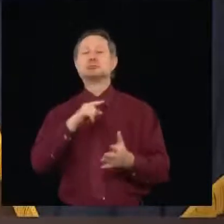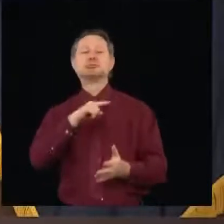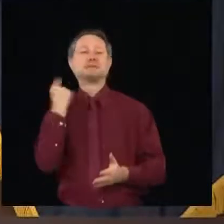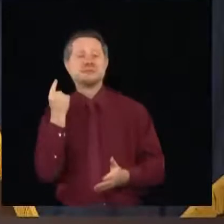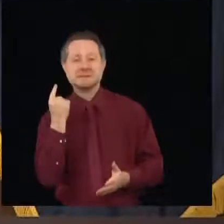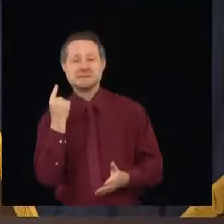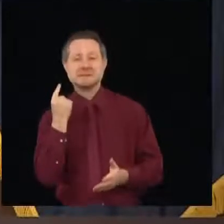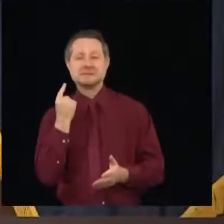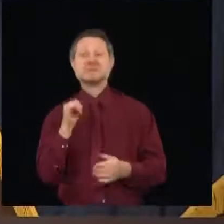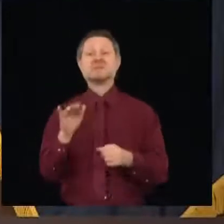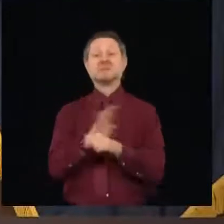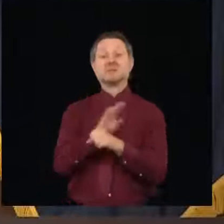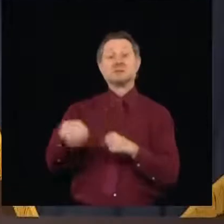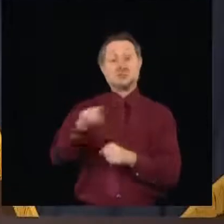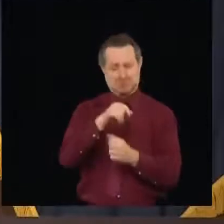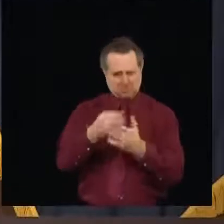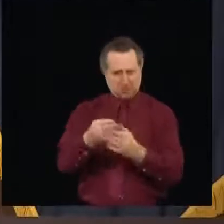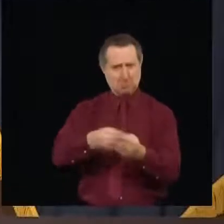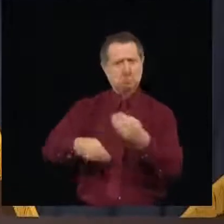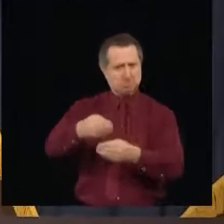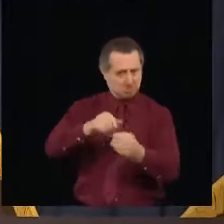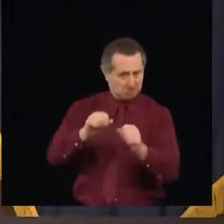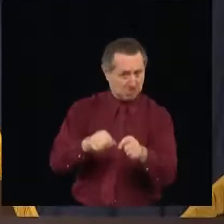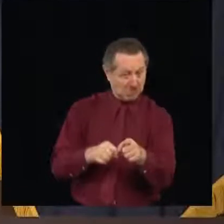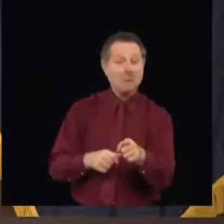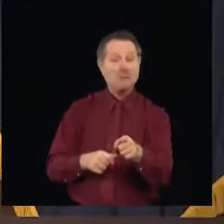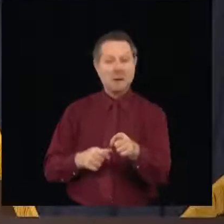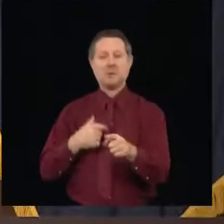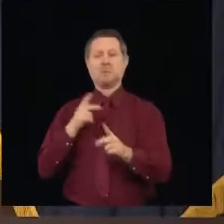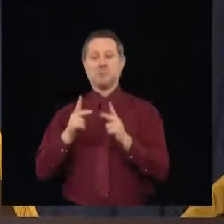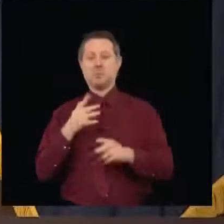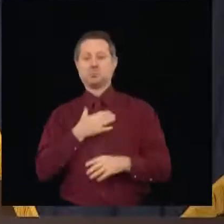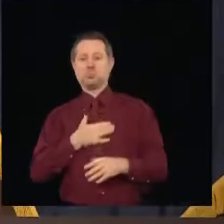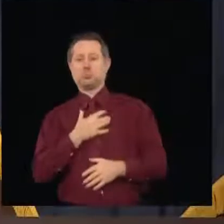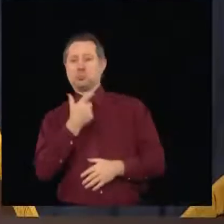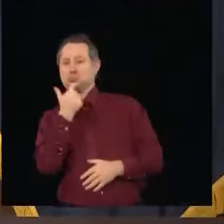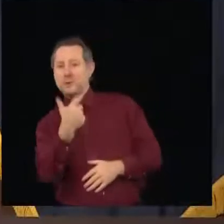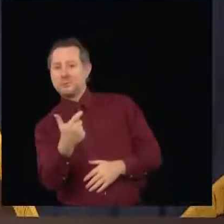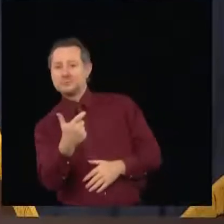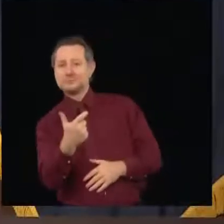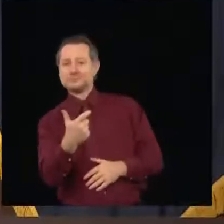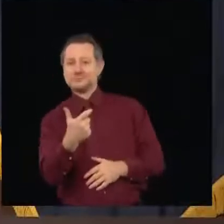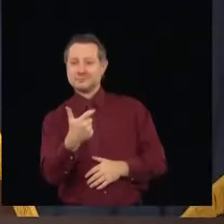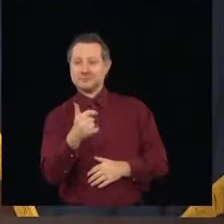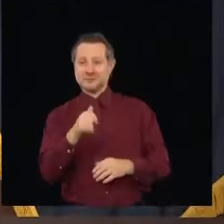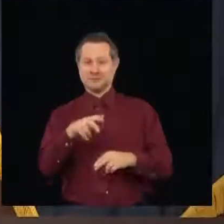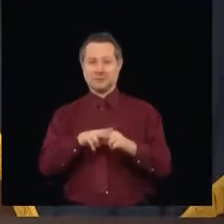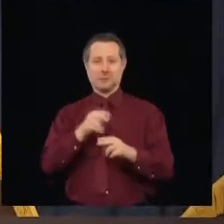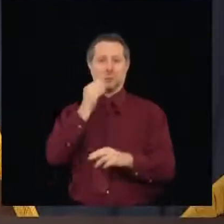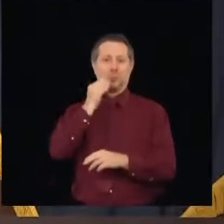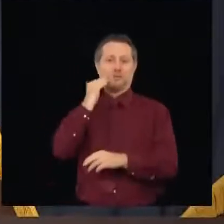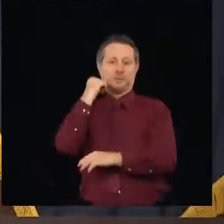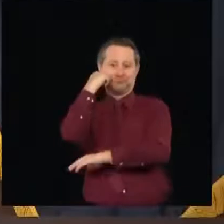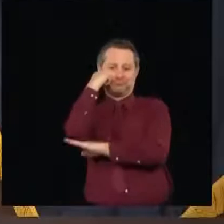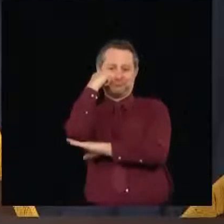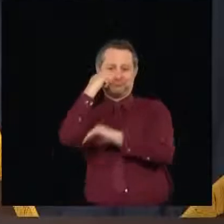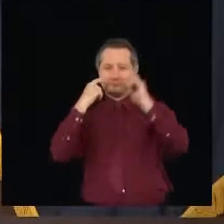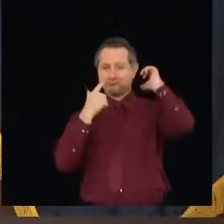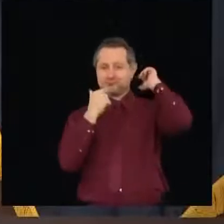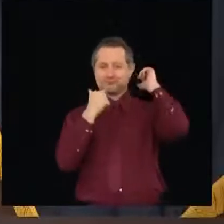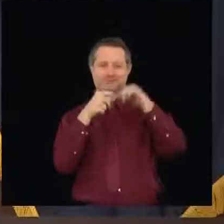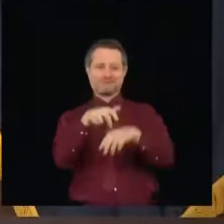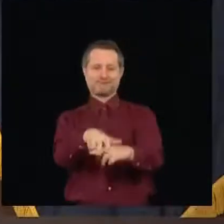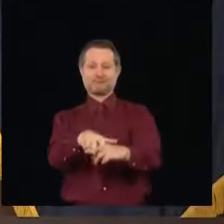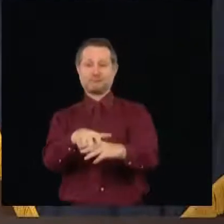economic interest, also entertainment interest, right? A lot of people are sitting at home. If something's interesting on television